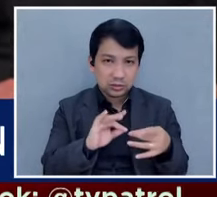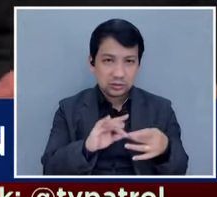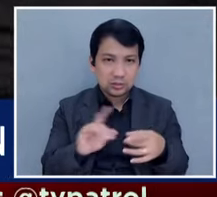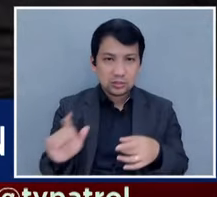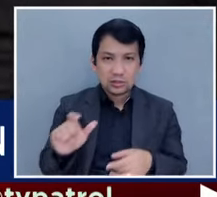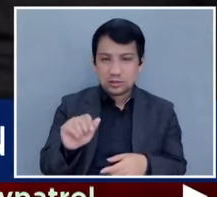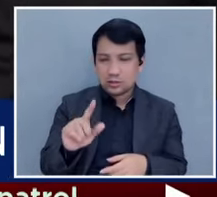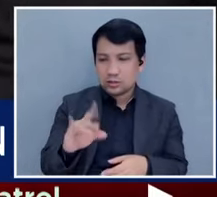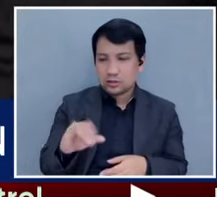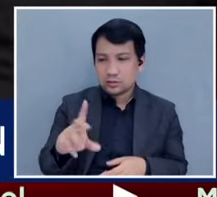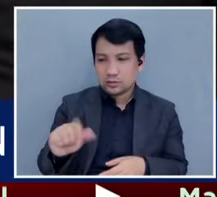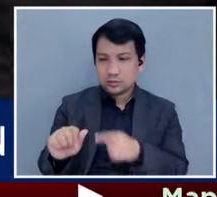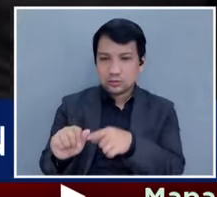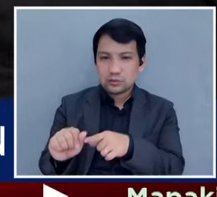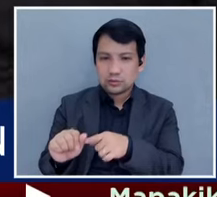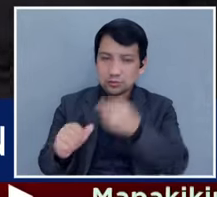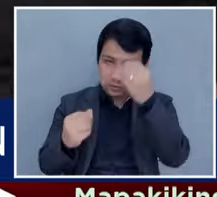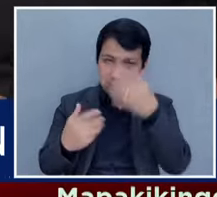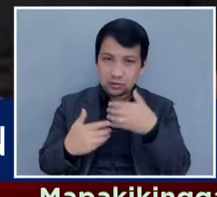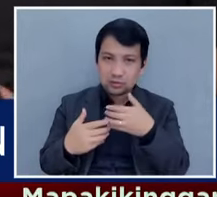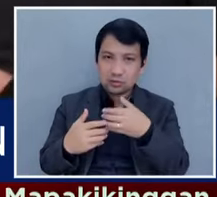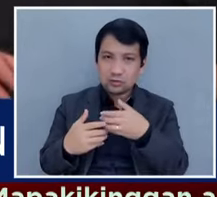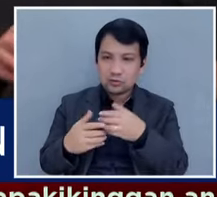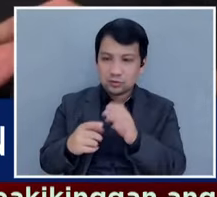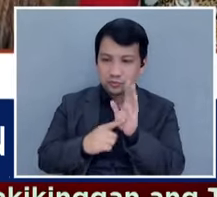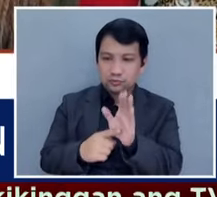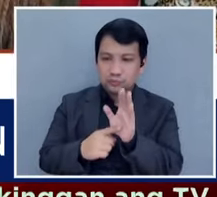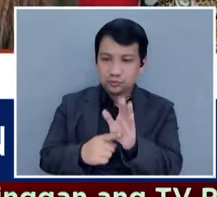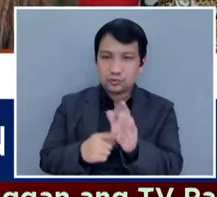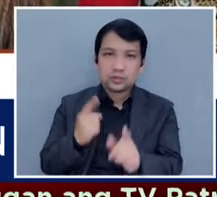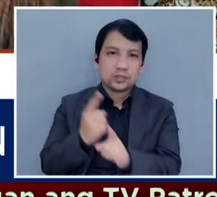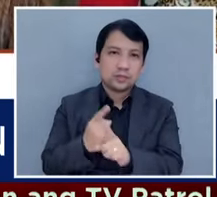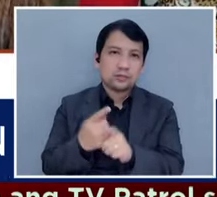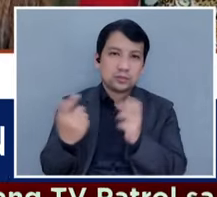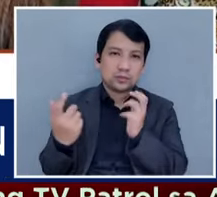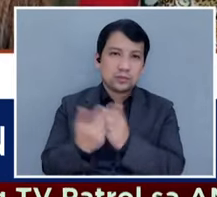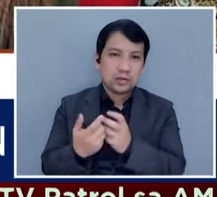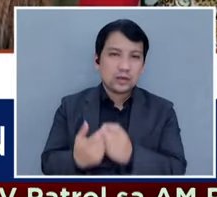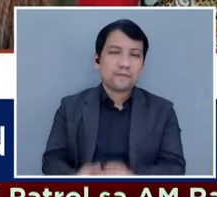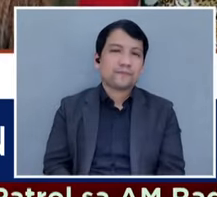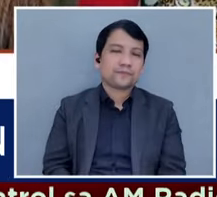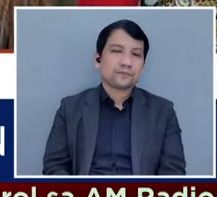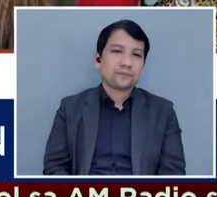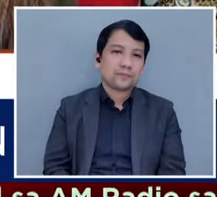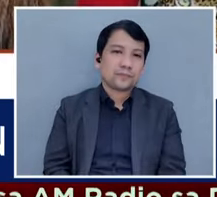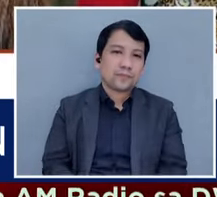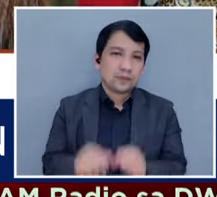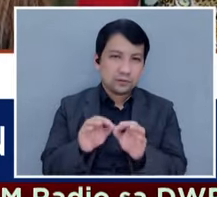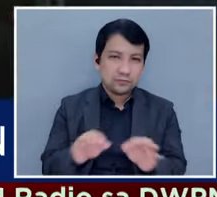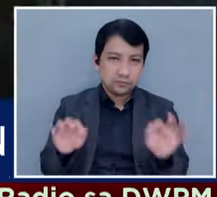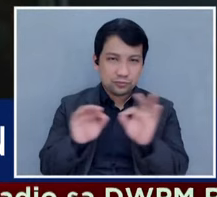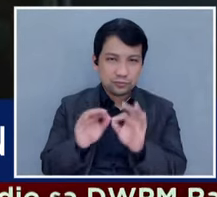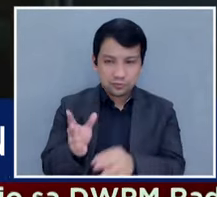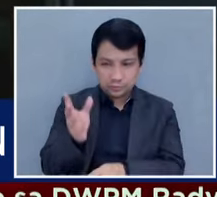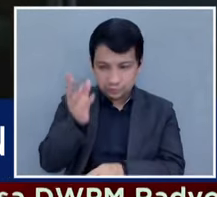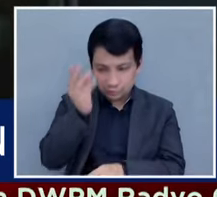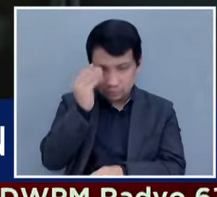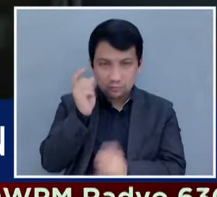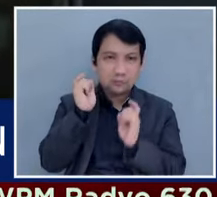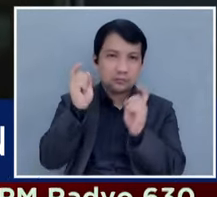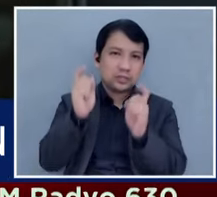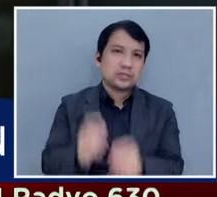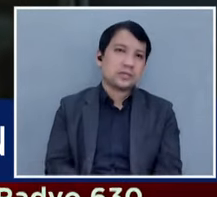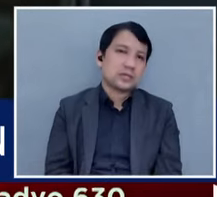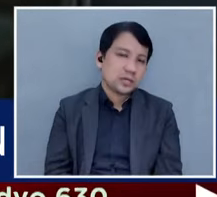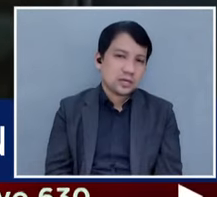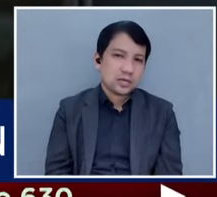to inform that character in ways I don't think we could have expected. And almost more importantly, she learns really fast. Inalala rin